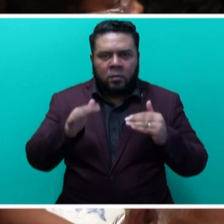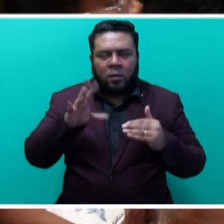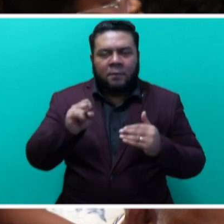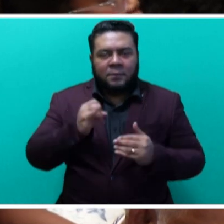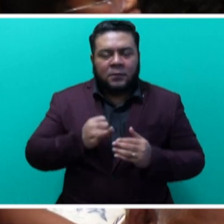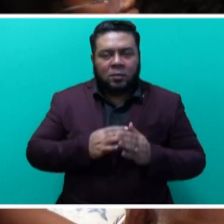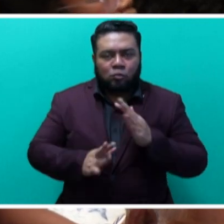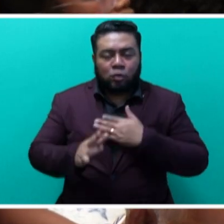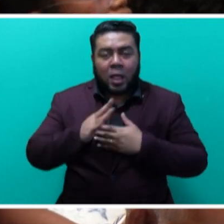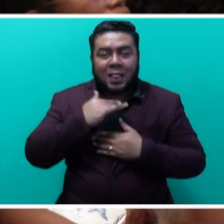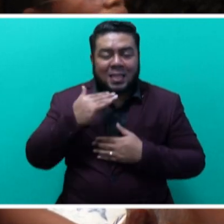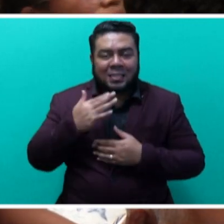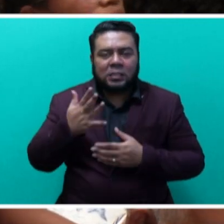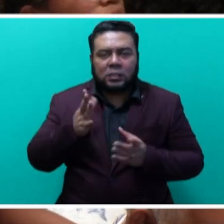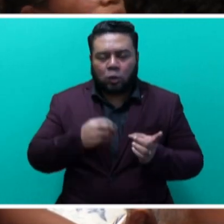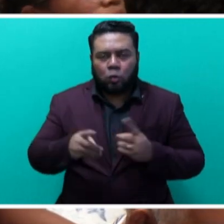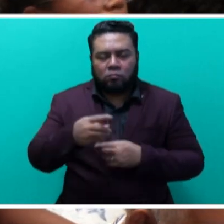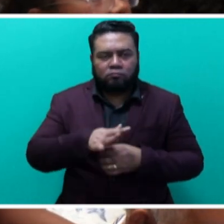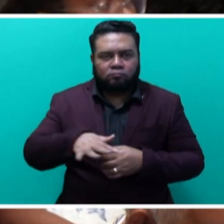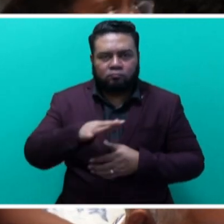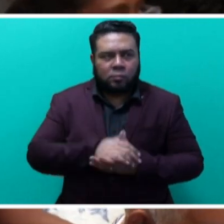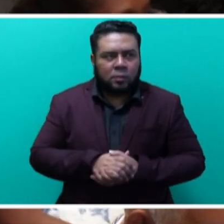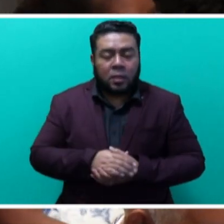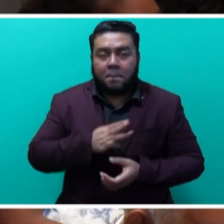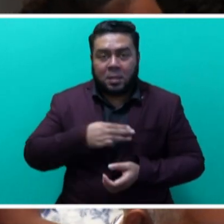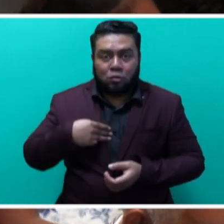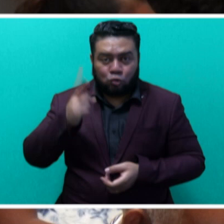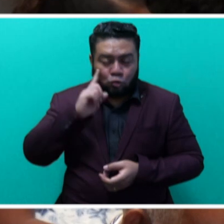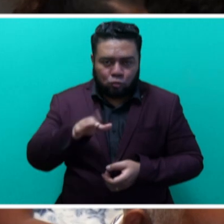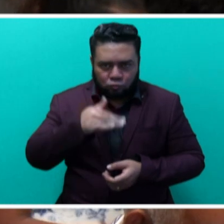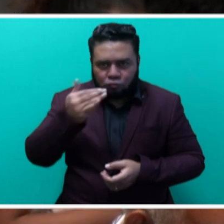Israeli dairy facility. The Ministry looks forward